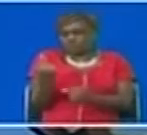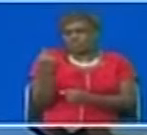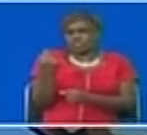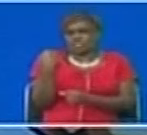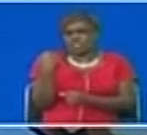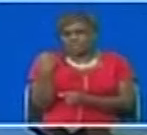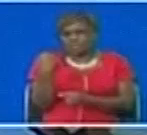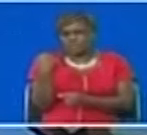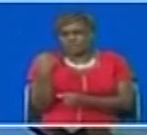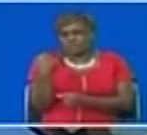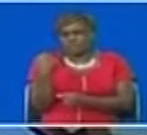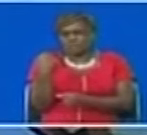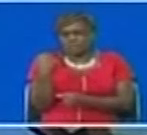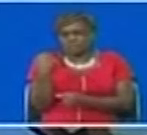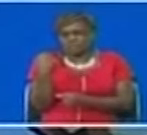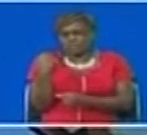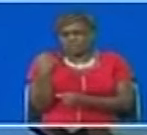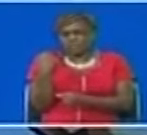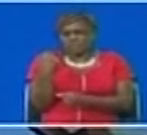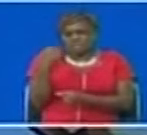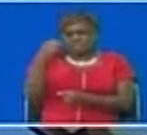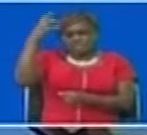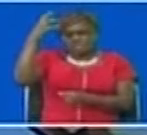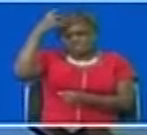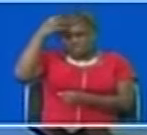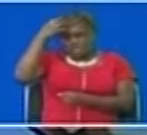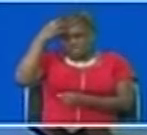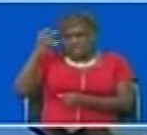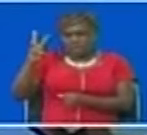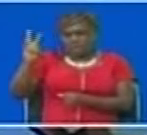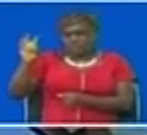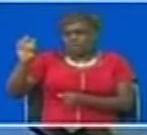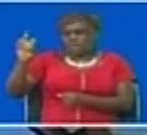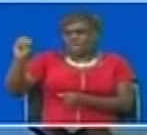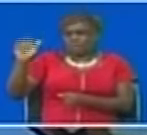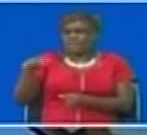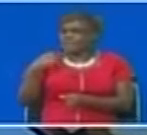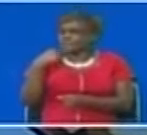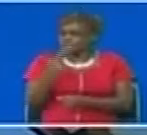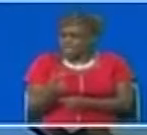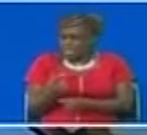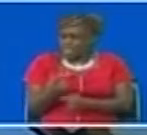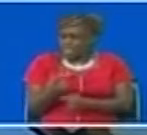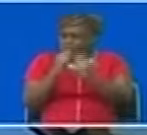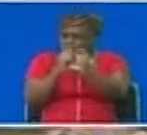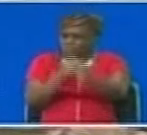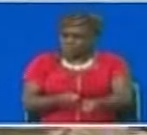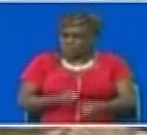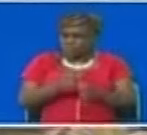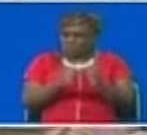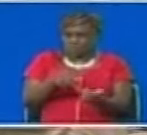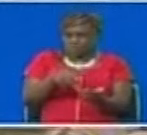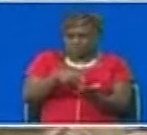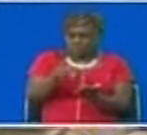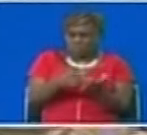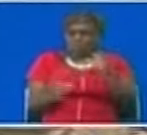borer pest in confined field trial sites in Kitale. WEMA project manager Sylvester Oikeh says the farmers will not need to